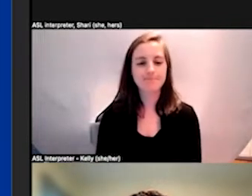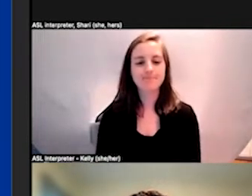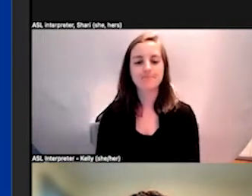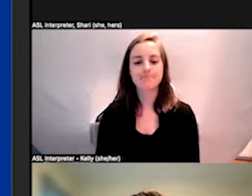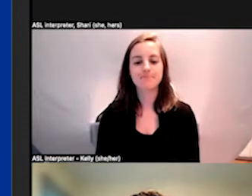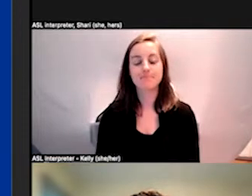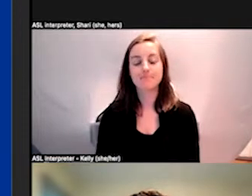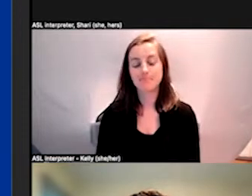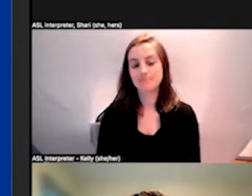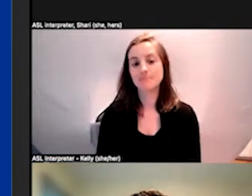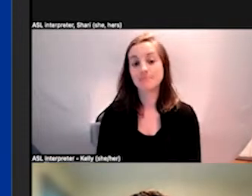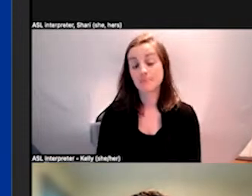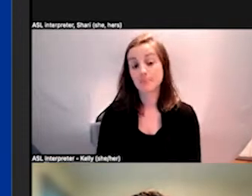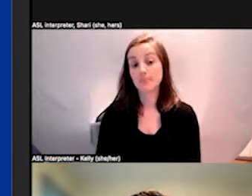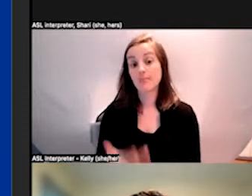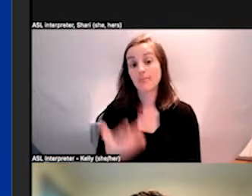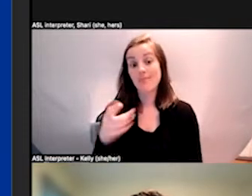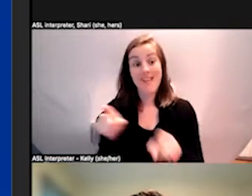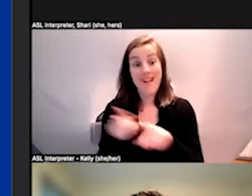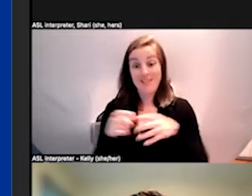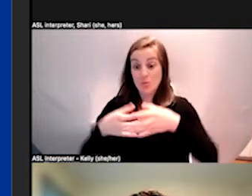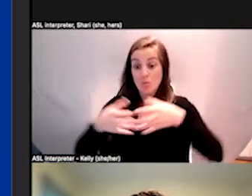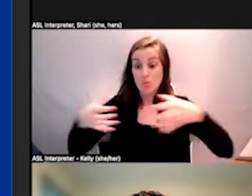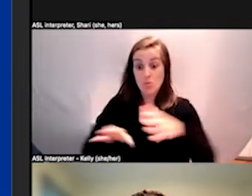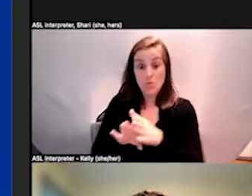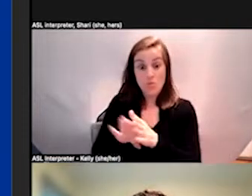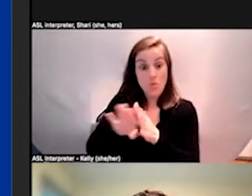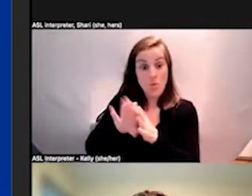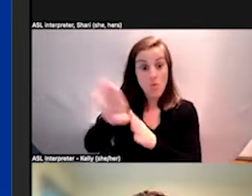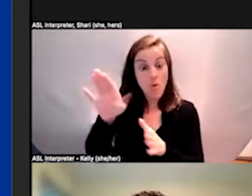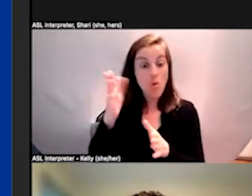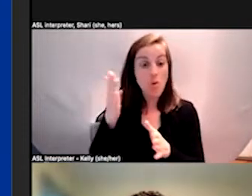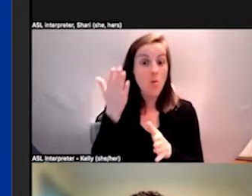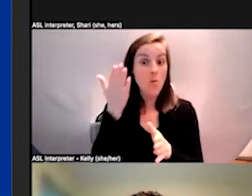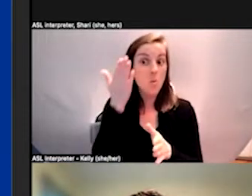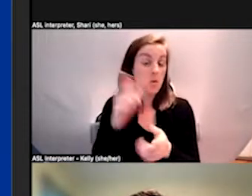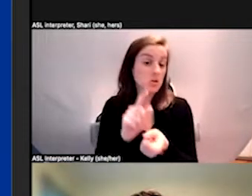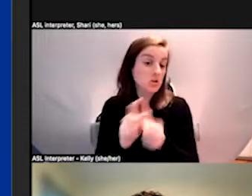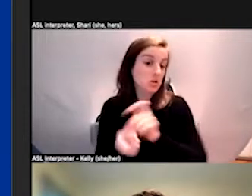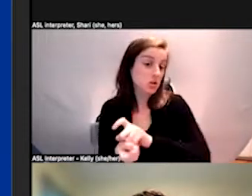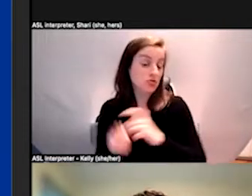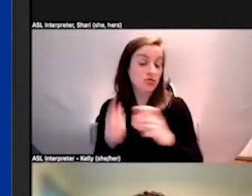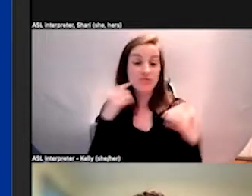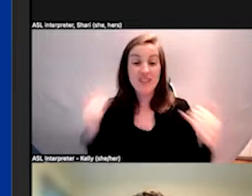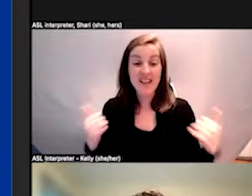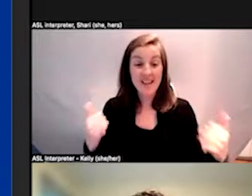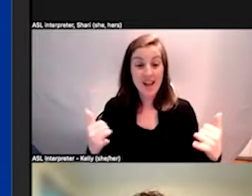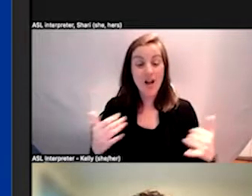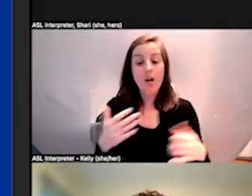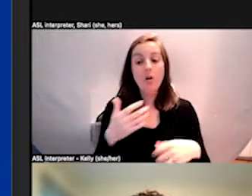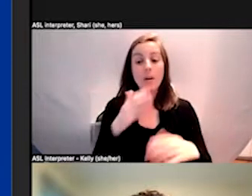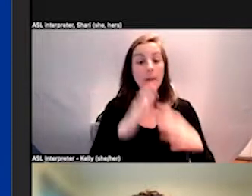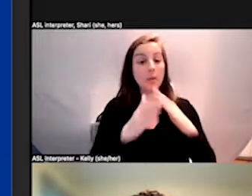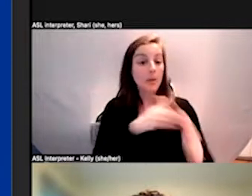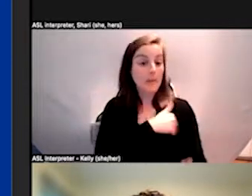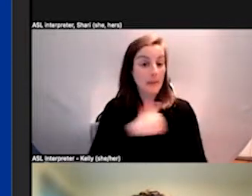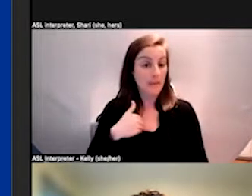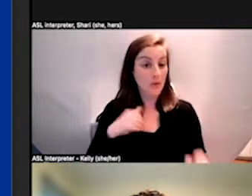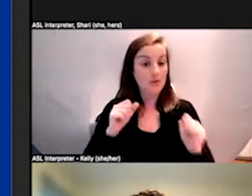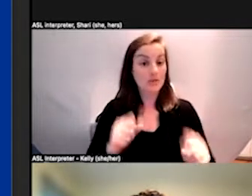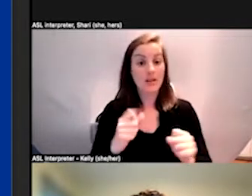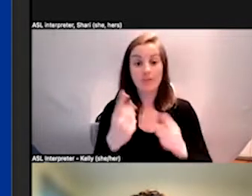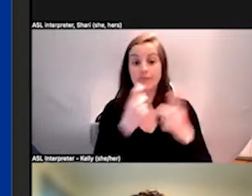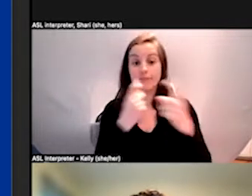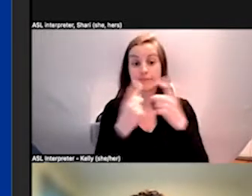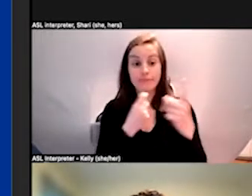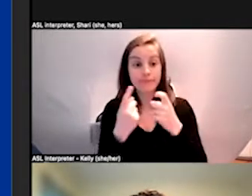we grow, and currently is a question intake from community members where people can have a place